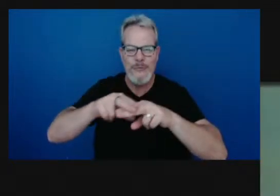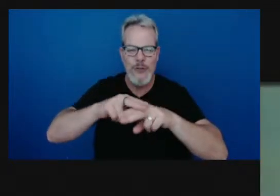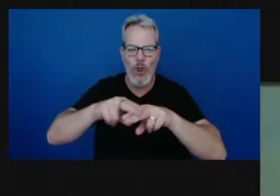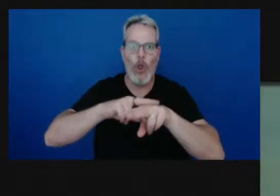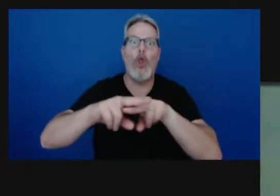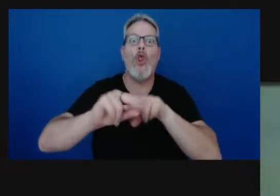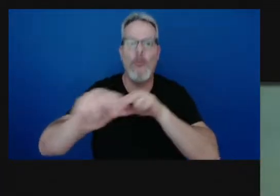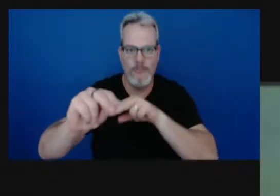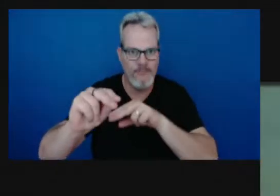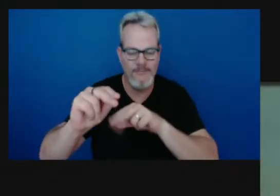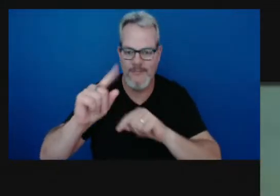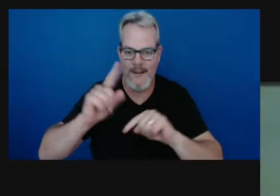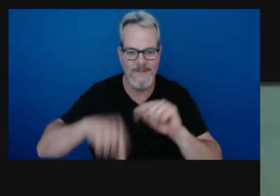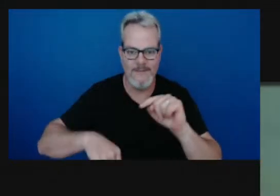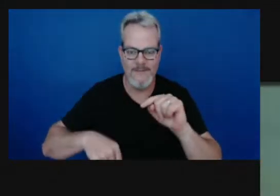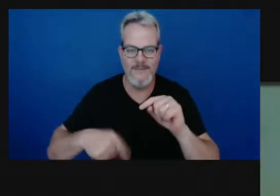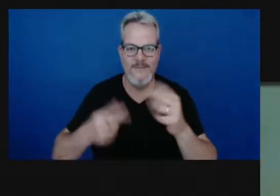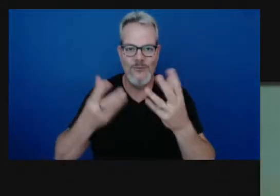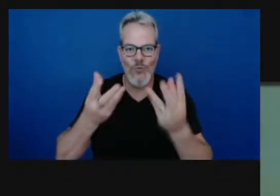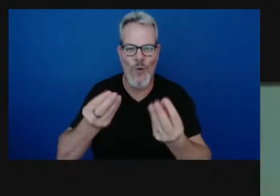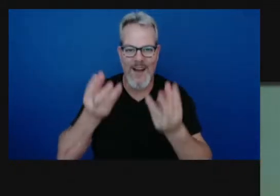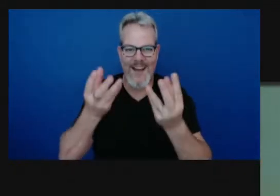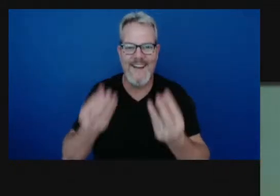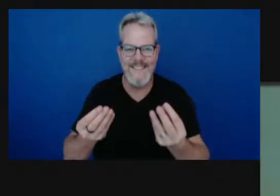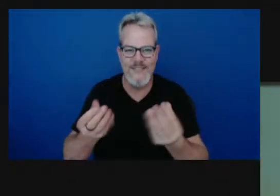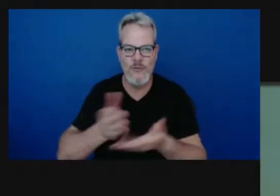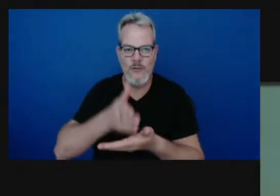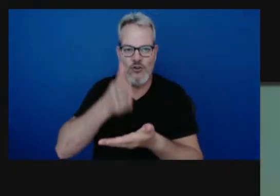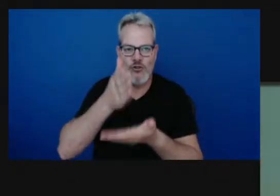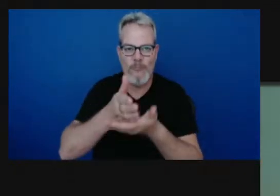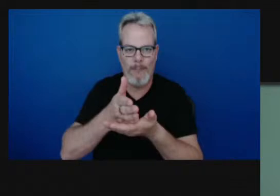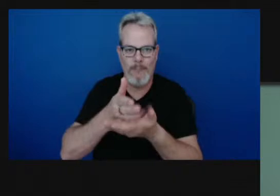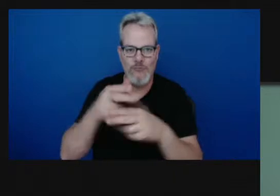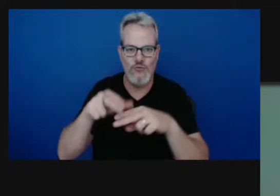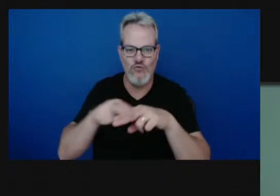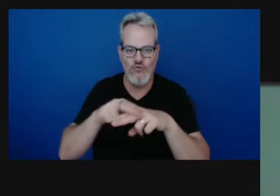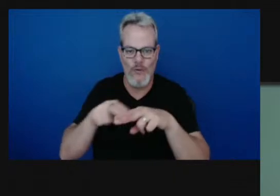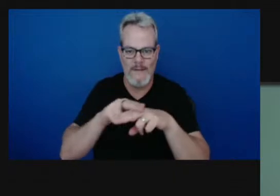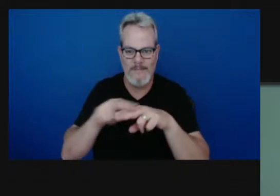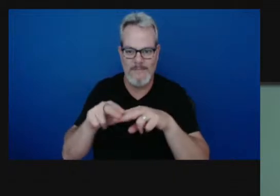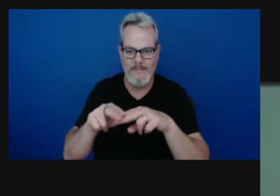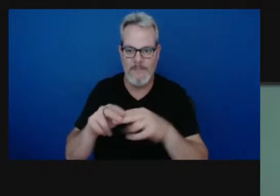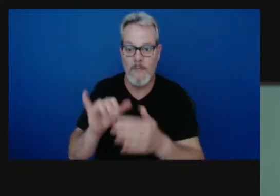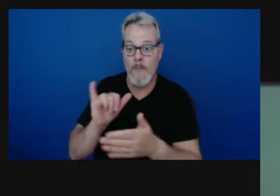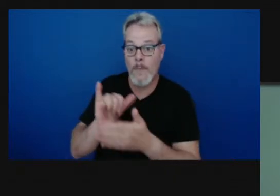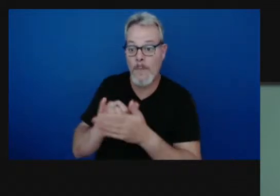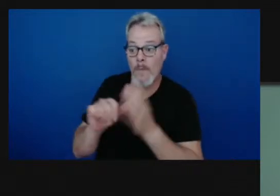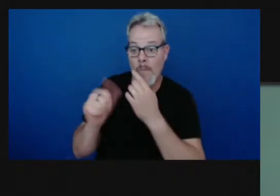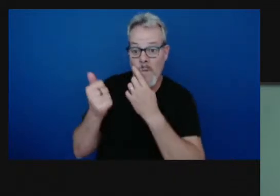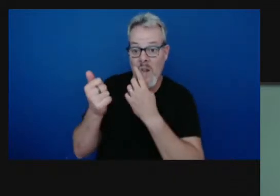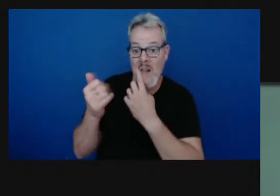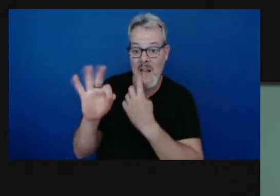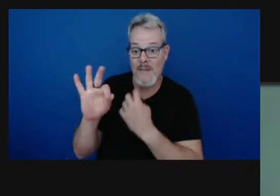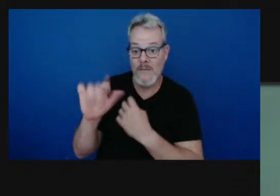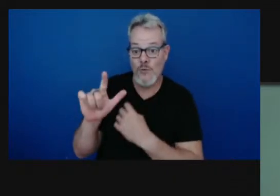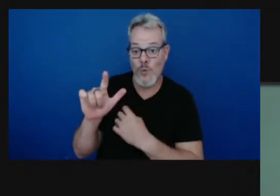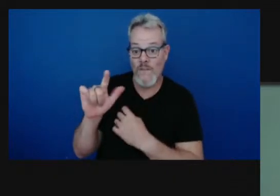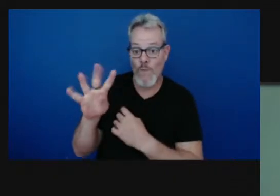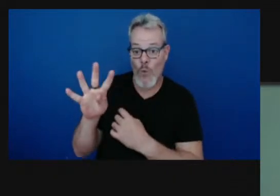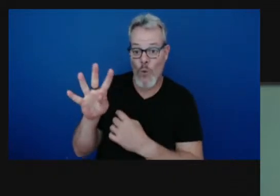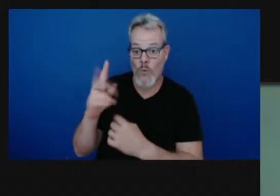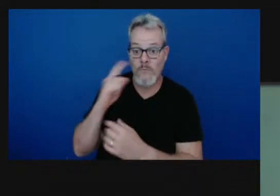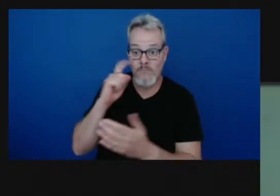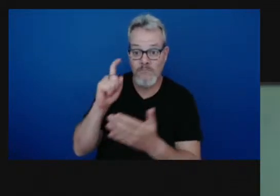This is a view of the caldera floor with the light-colored ash and the blocks that were thrown out by